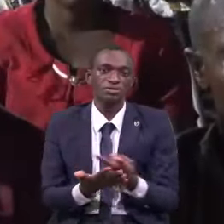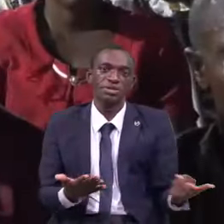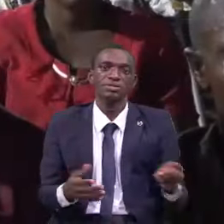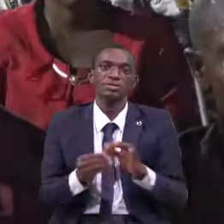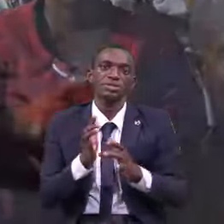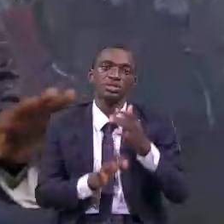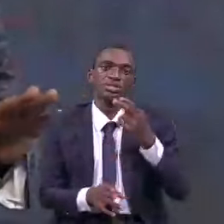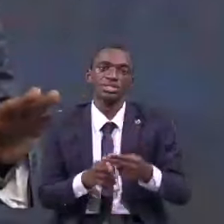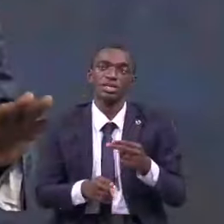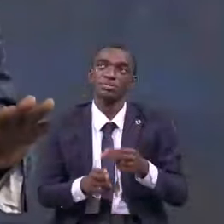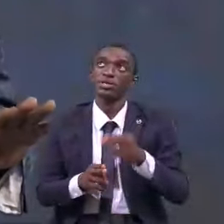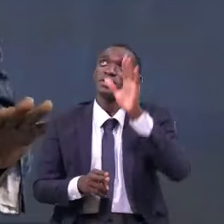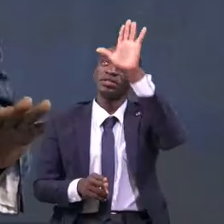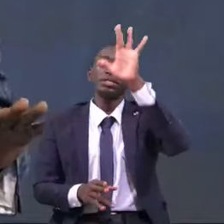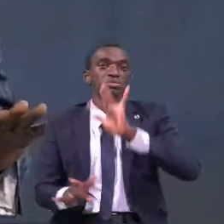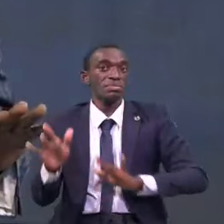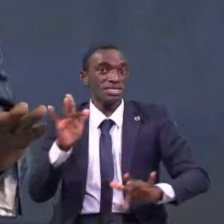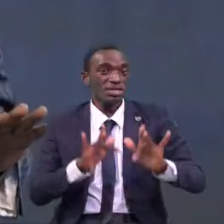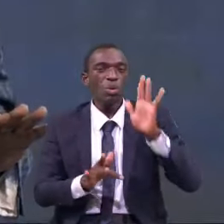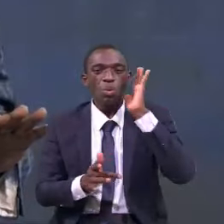That compassion will forgive you.